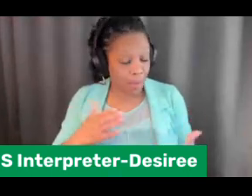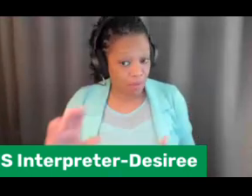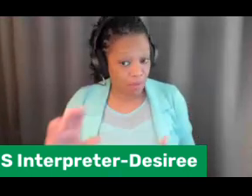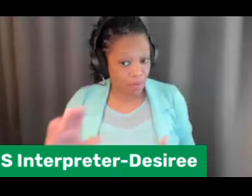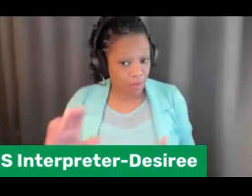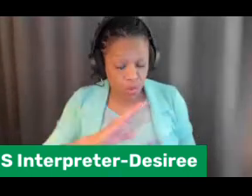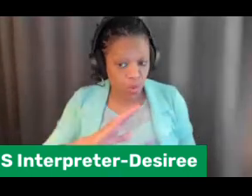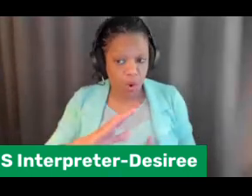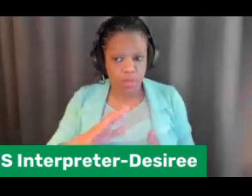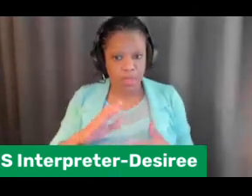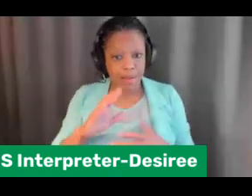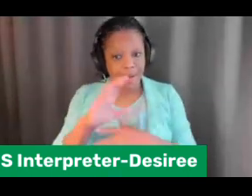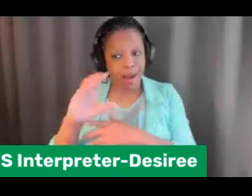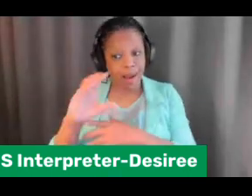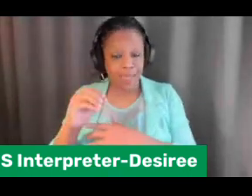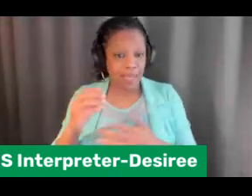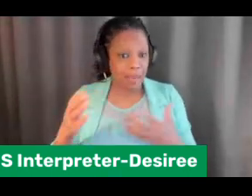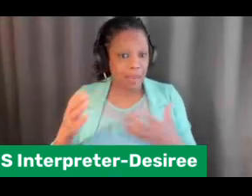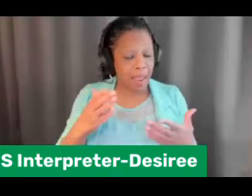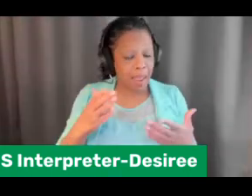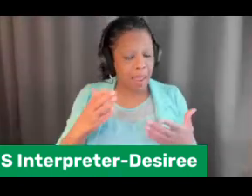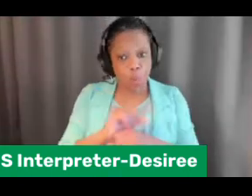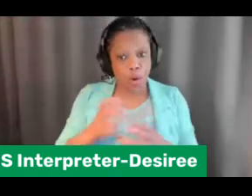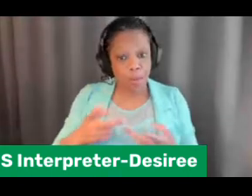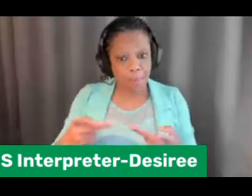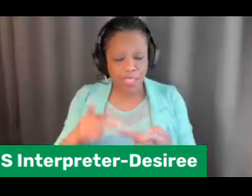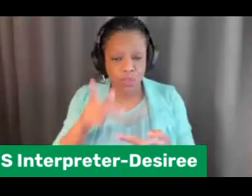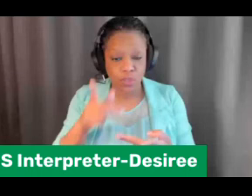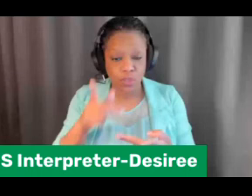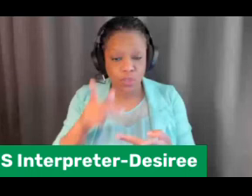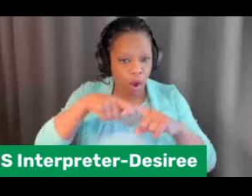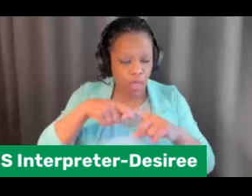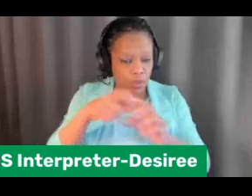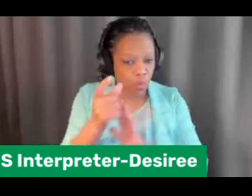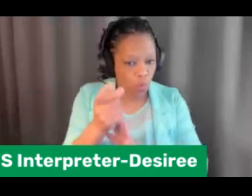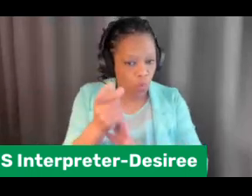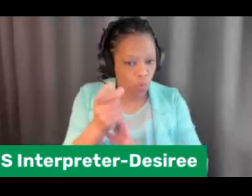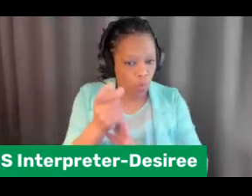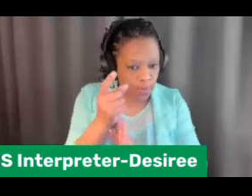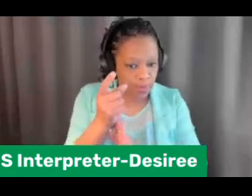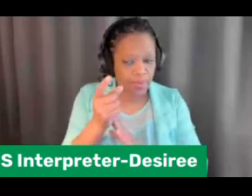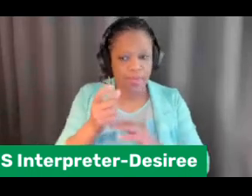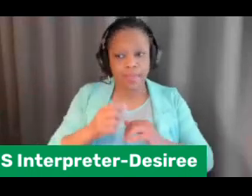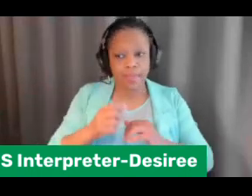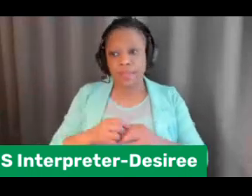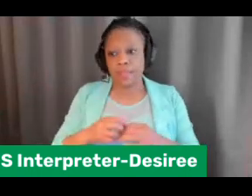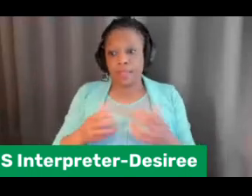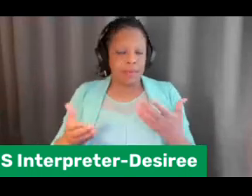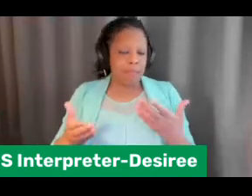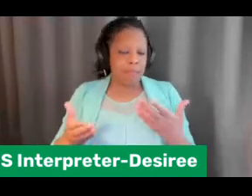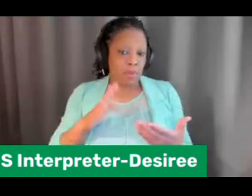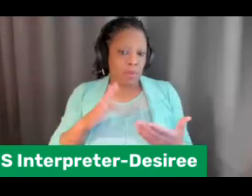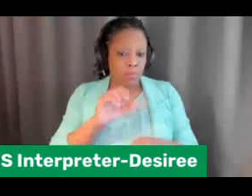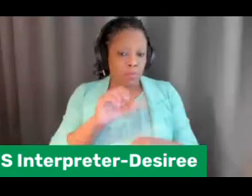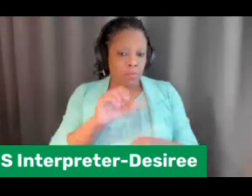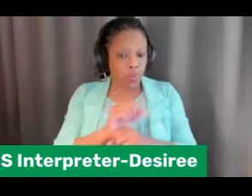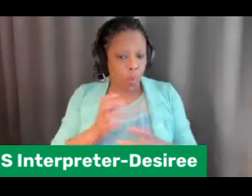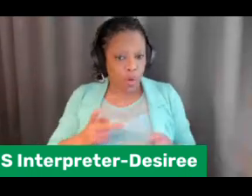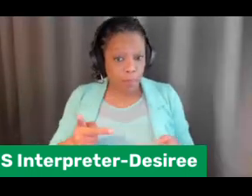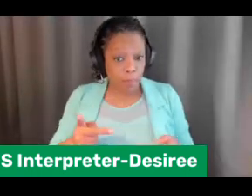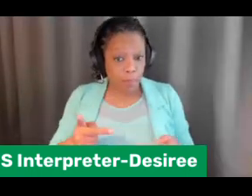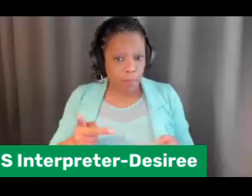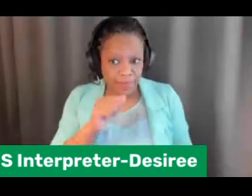moment. Maybe your workplace doesn't utilize so many pain narratives to solicit